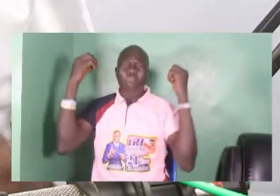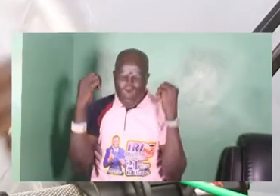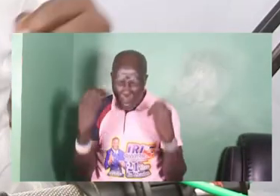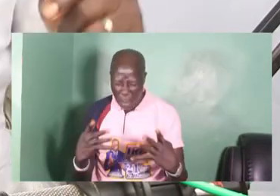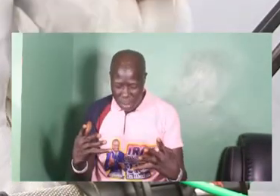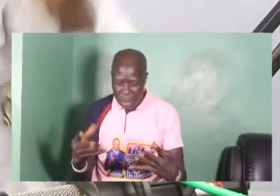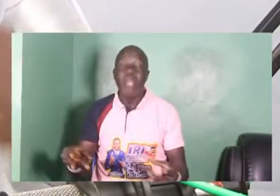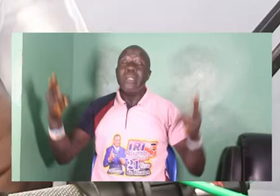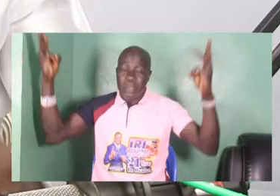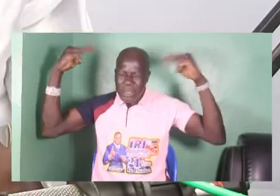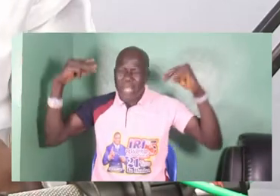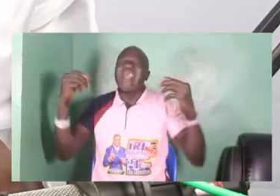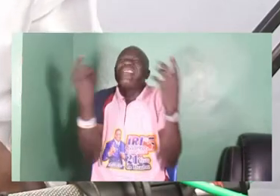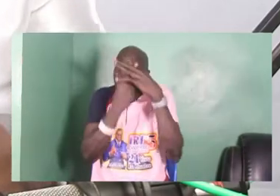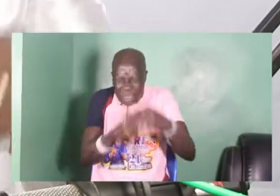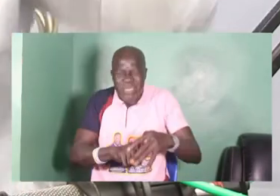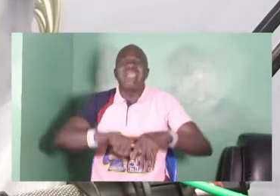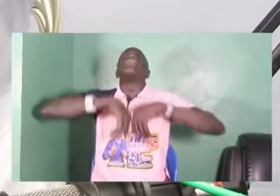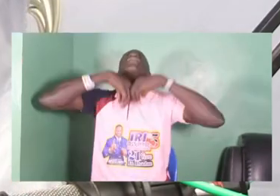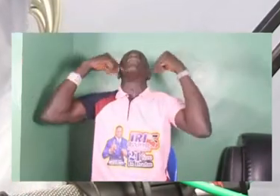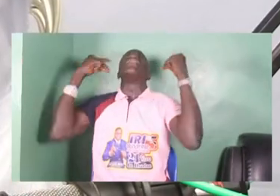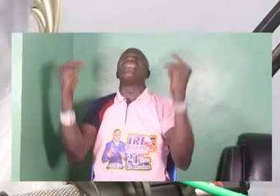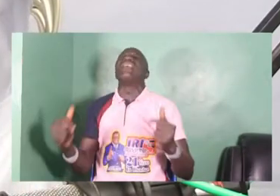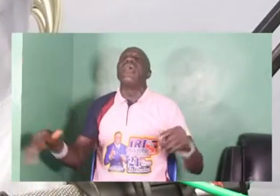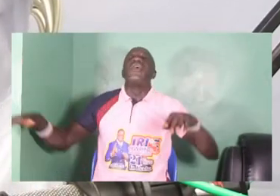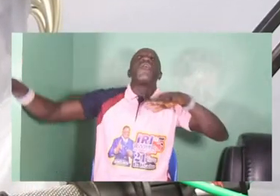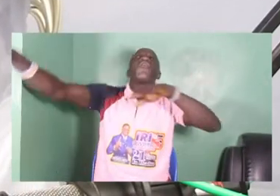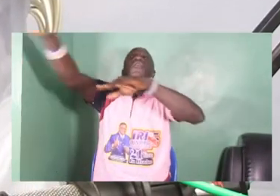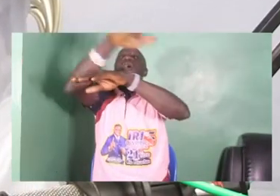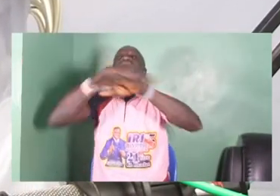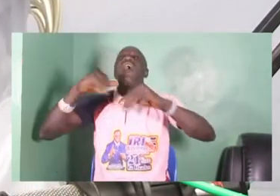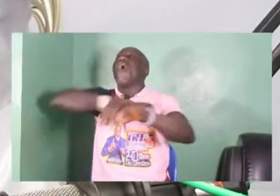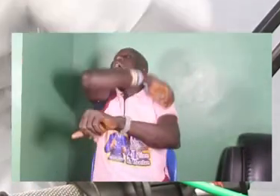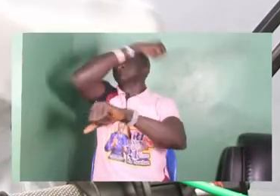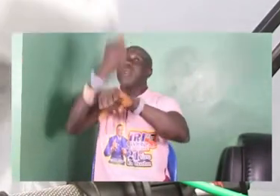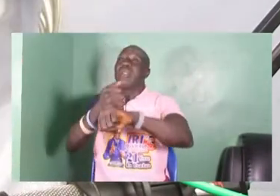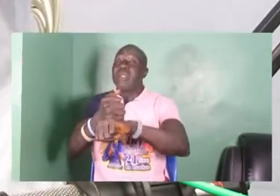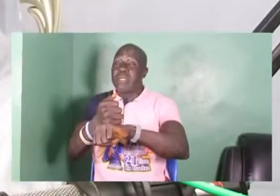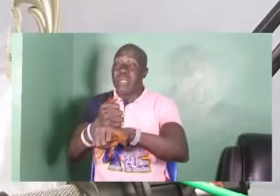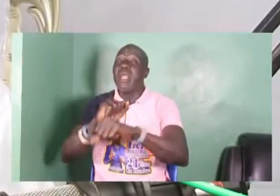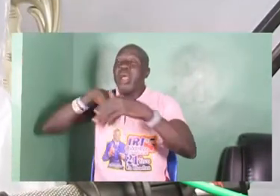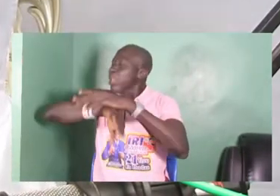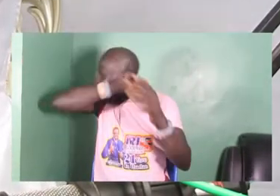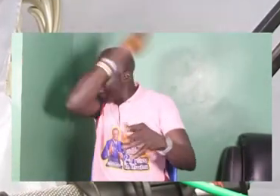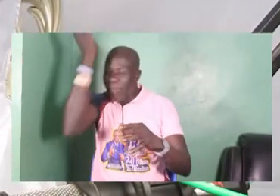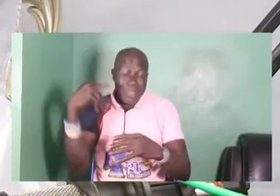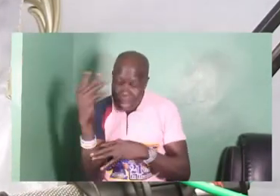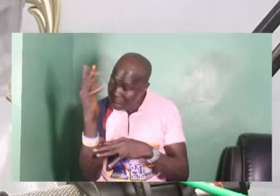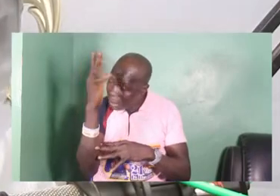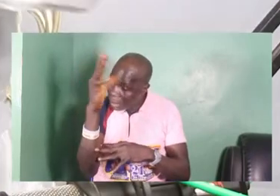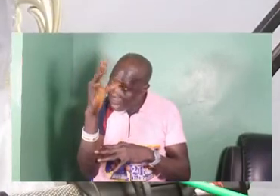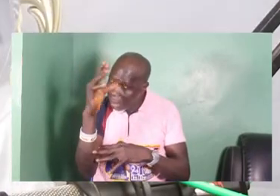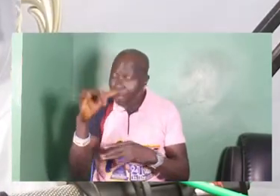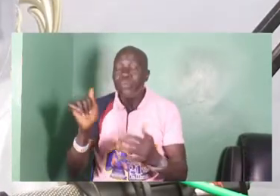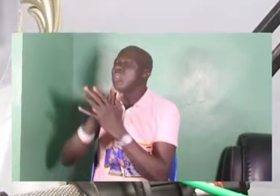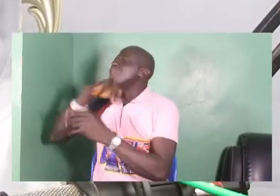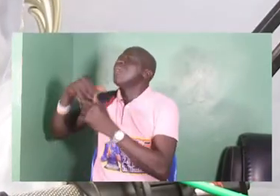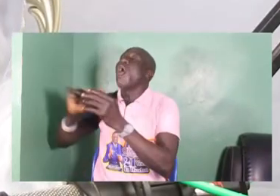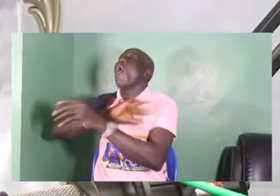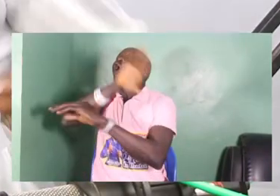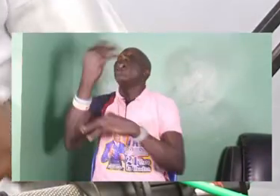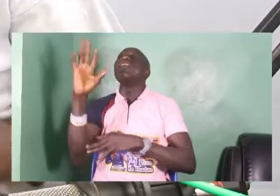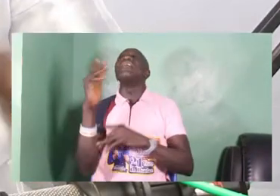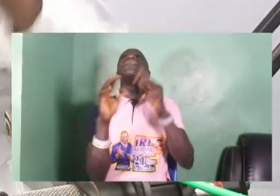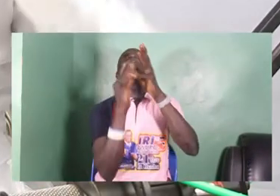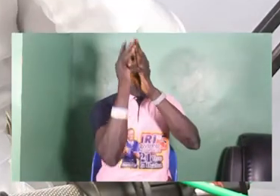so much. Ojo Toro, let me pay. It rained to the extent that. It has covered all the great. Oh, Mary, you cannot see the tree again. But you get it,